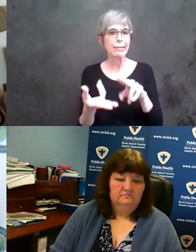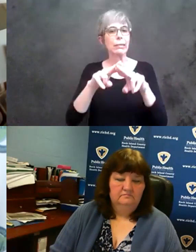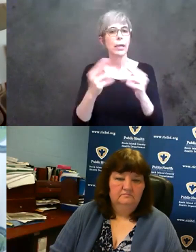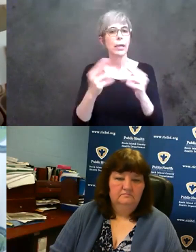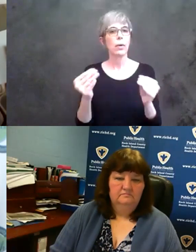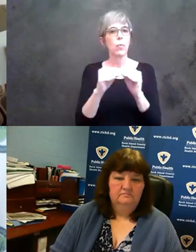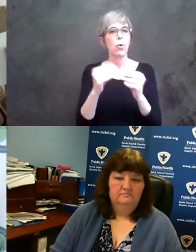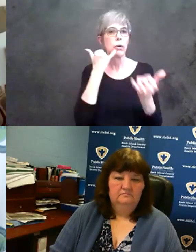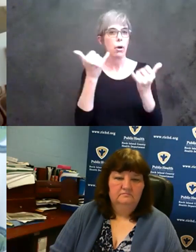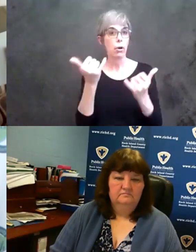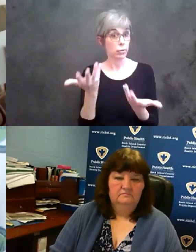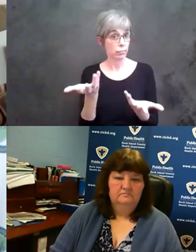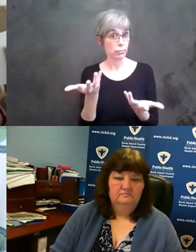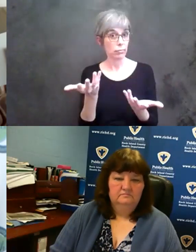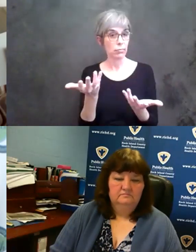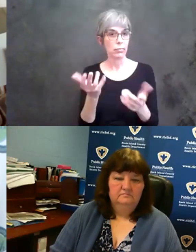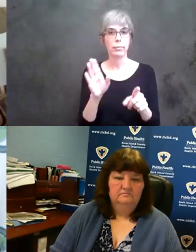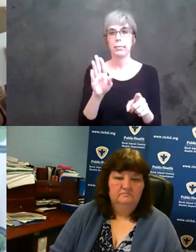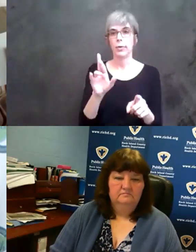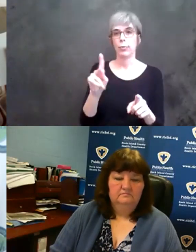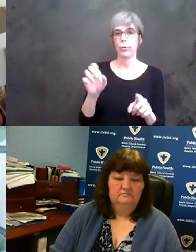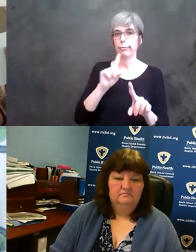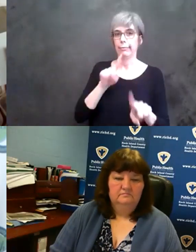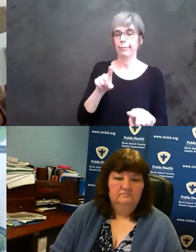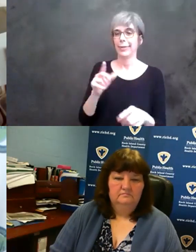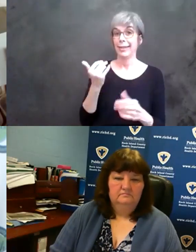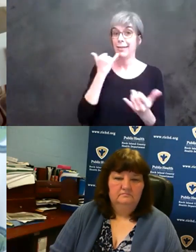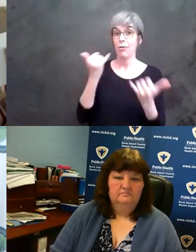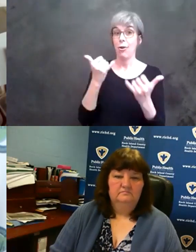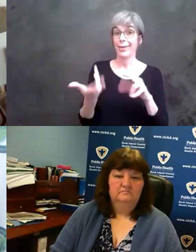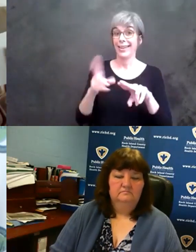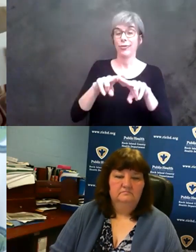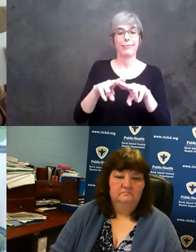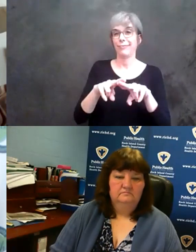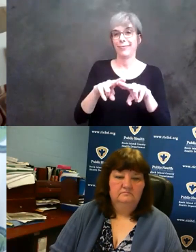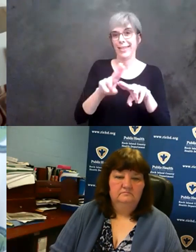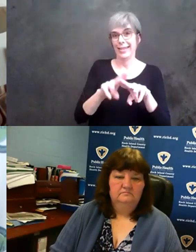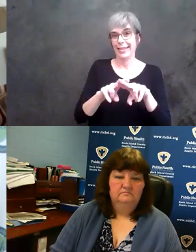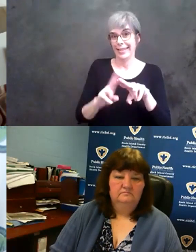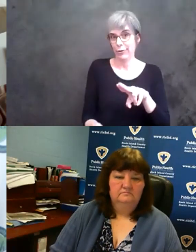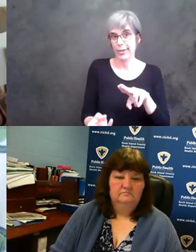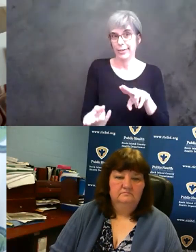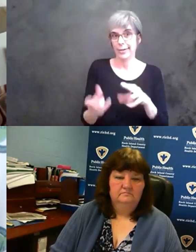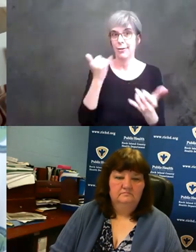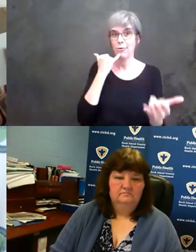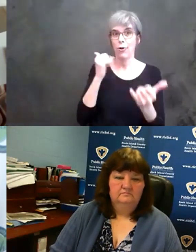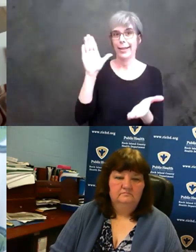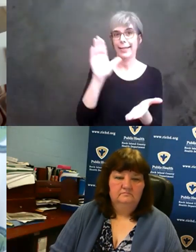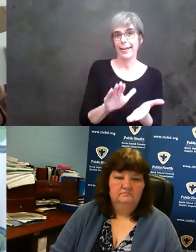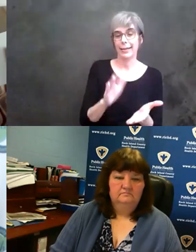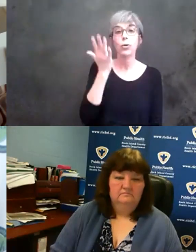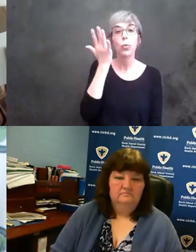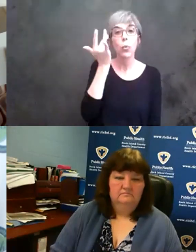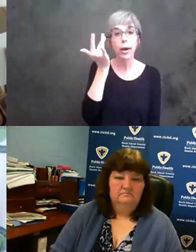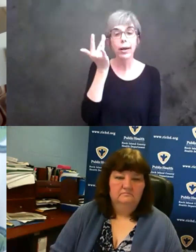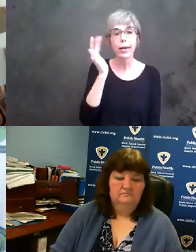Actually, there's been a decrease in child abuse reports. And that decrease is because our kids are